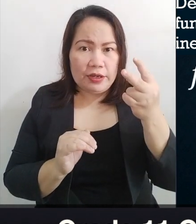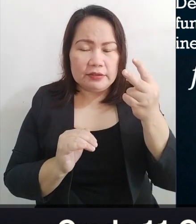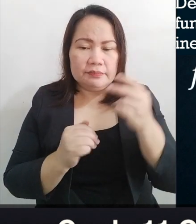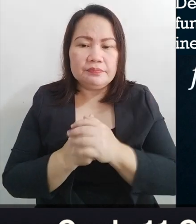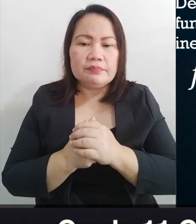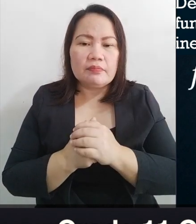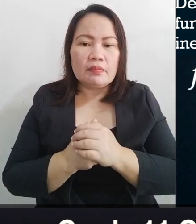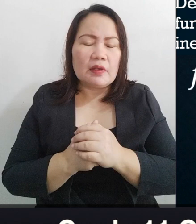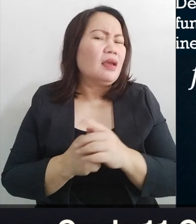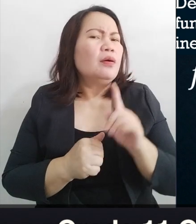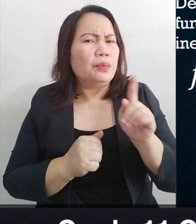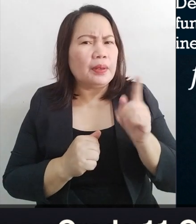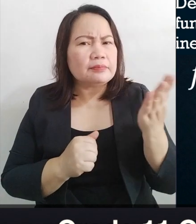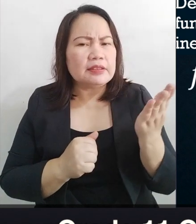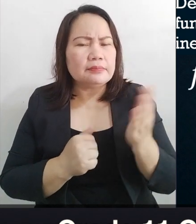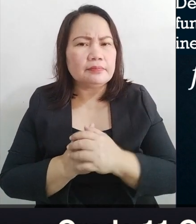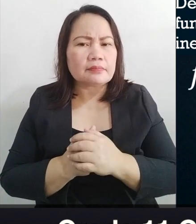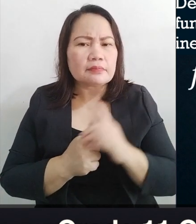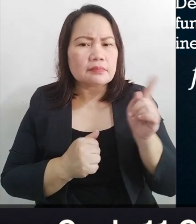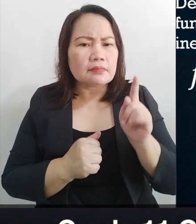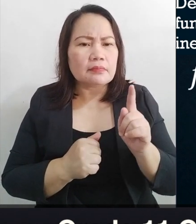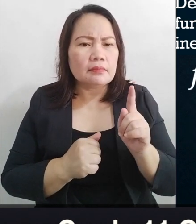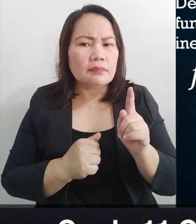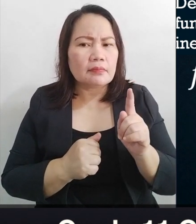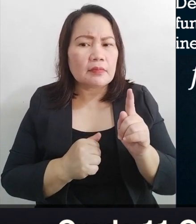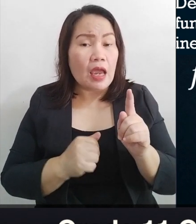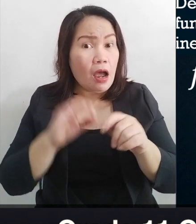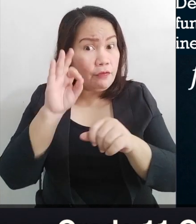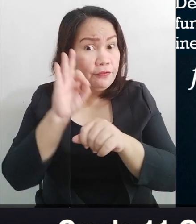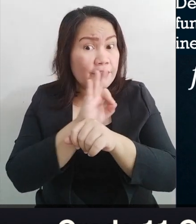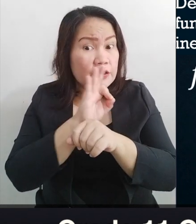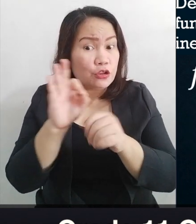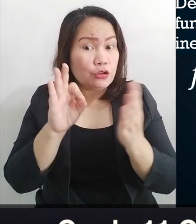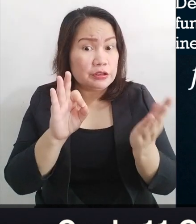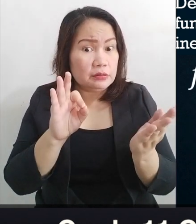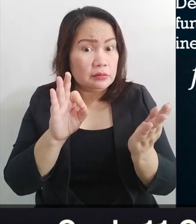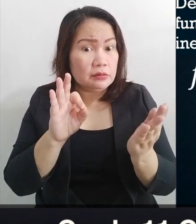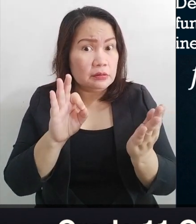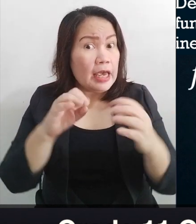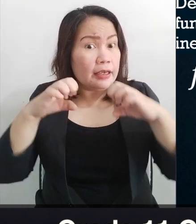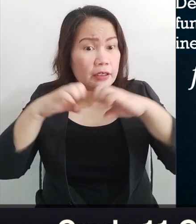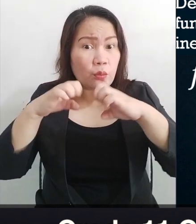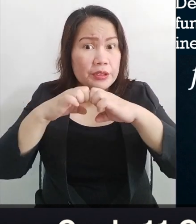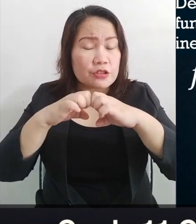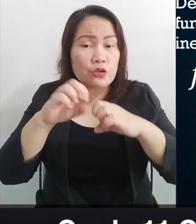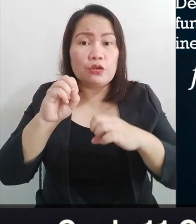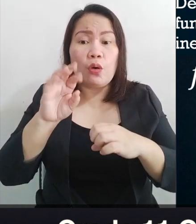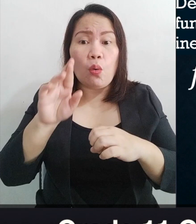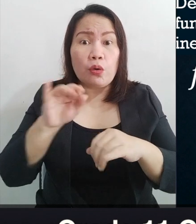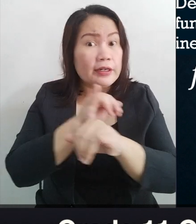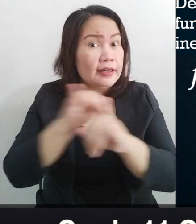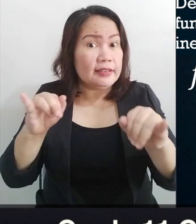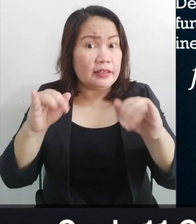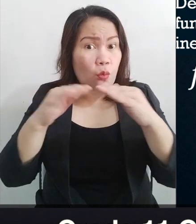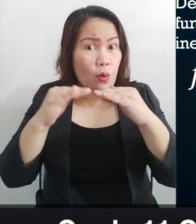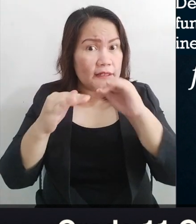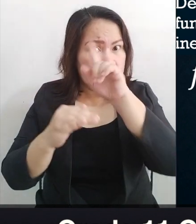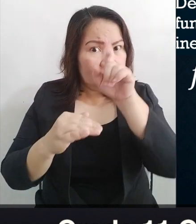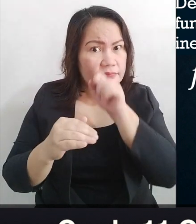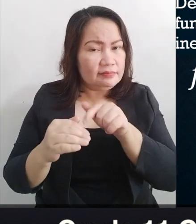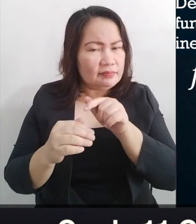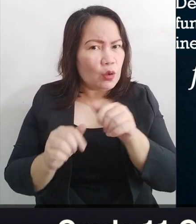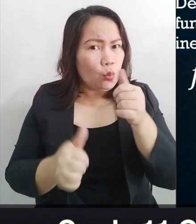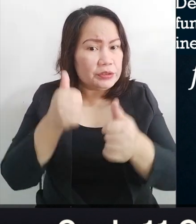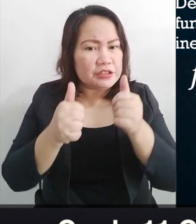equal to 5x squared. So, what do you think? Exponential function ba siya dahil merong f of